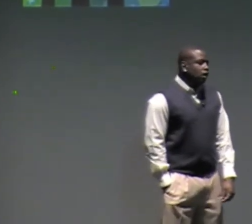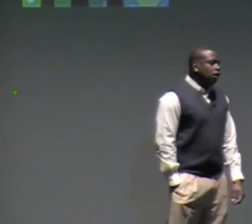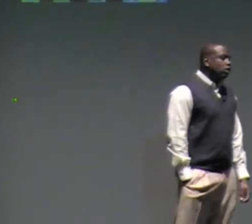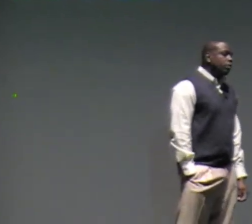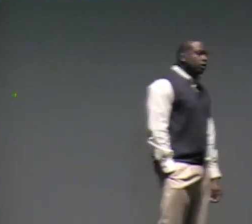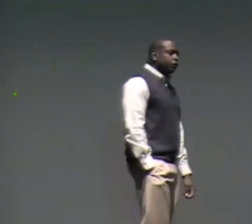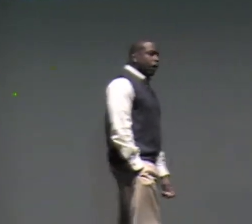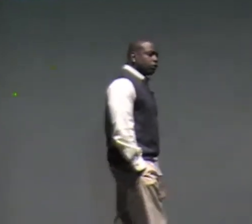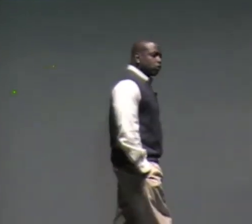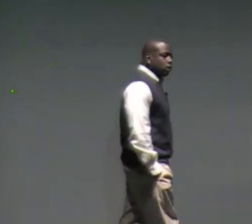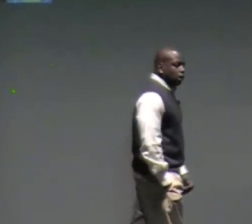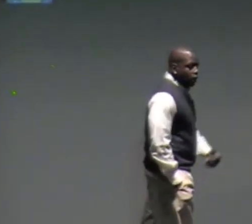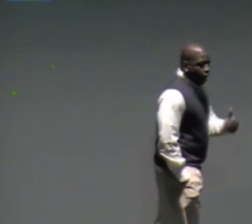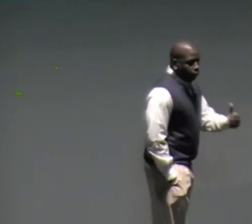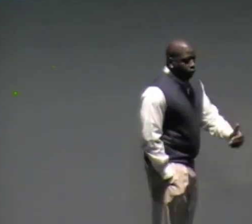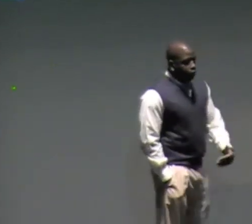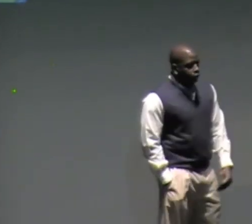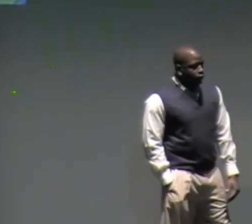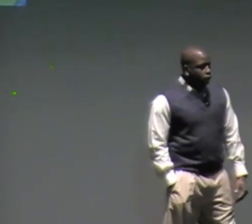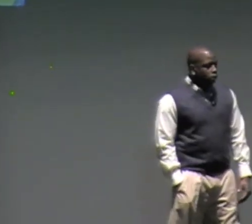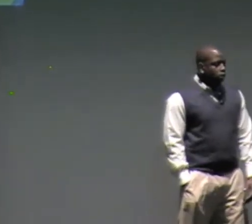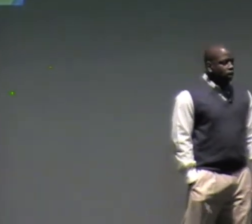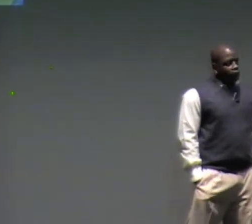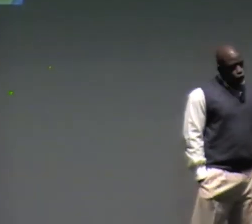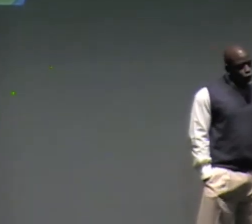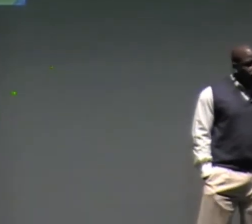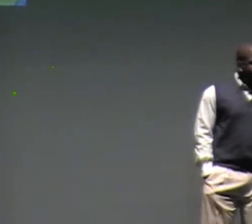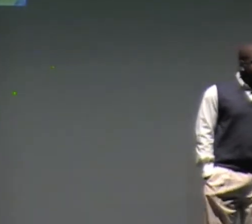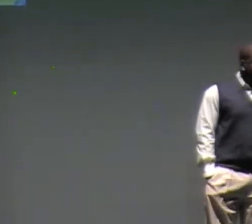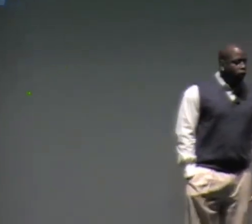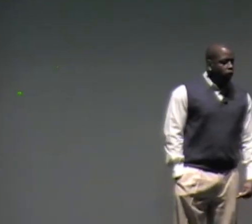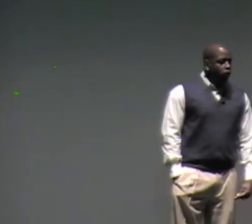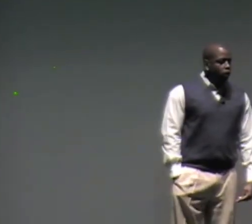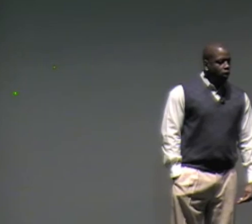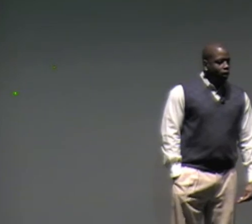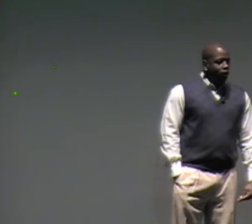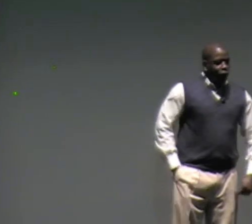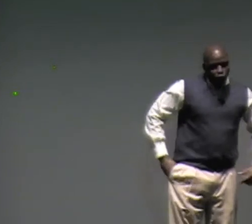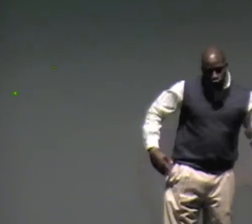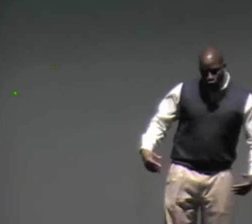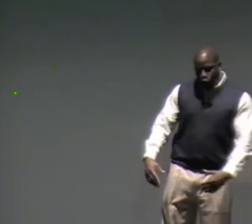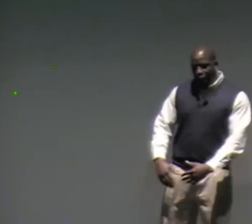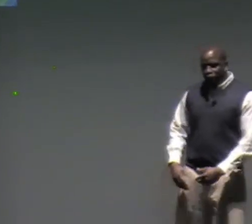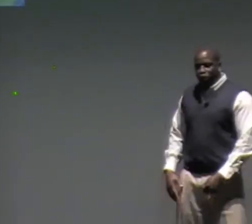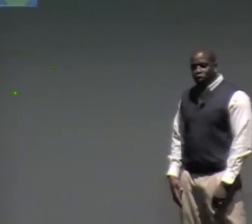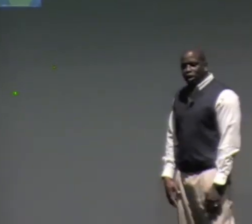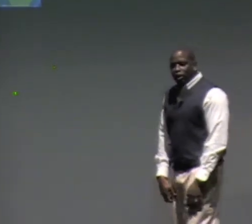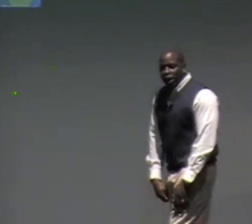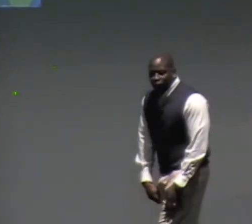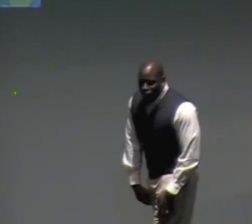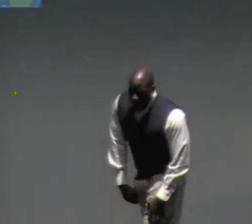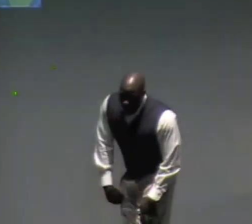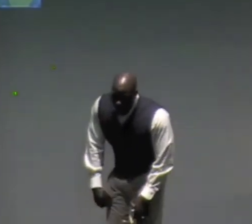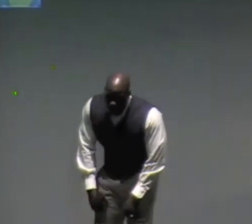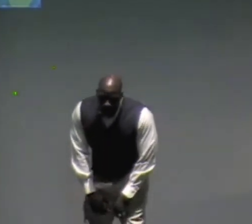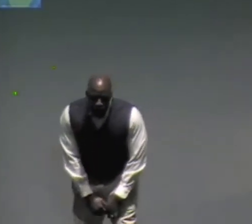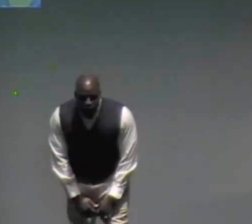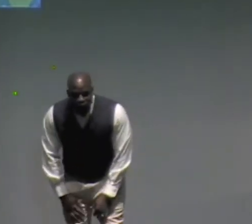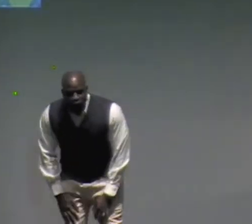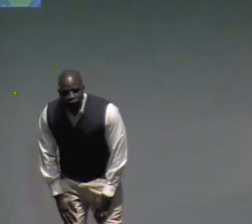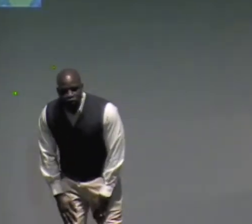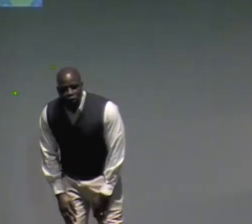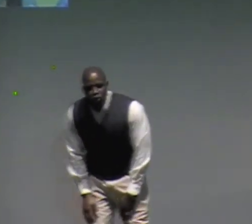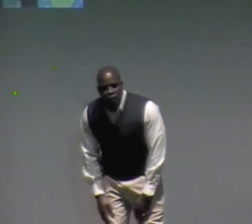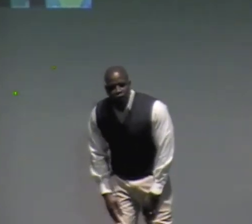That jockey looks him in his face and said, "I believe in you, let's do this." Racehorse goes back to the starting gate, gets into the